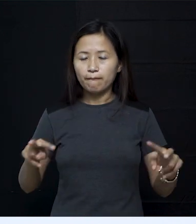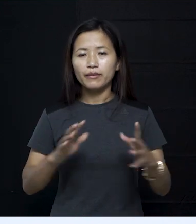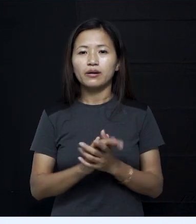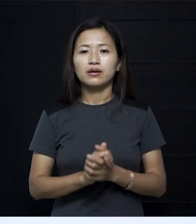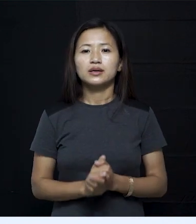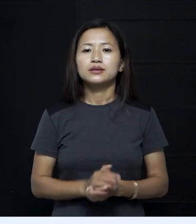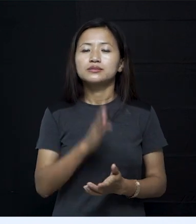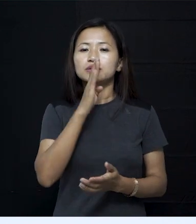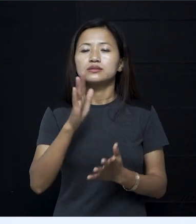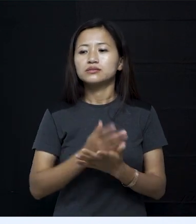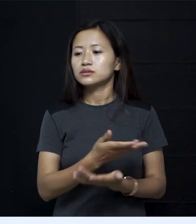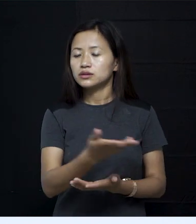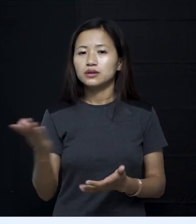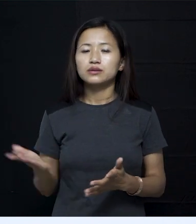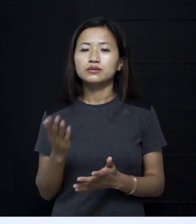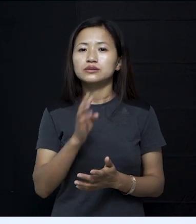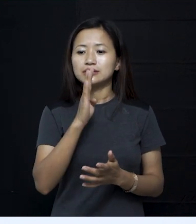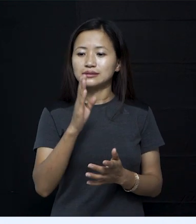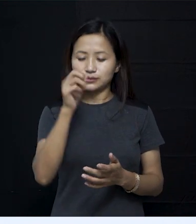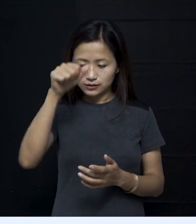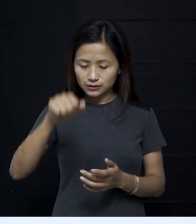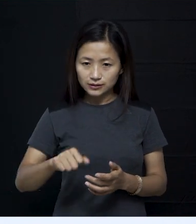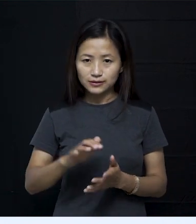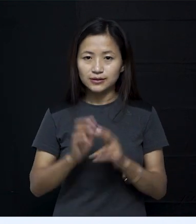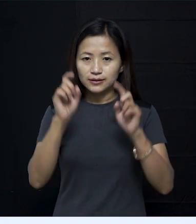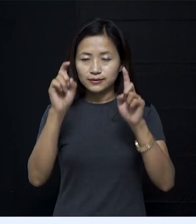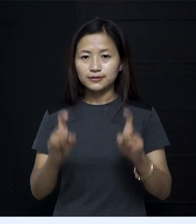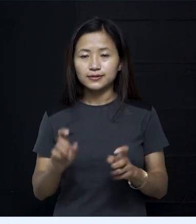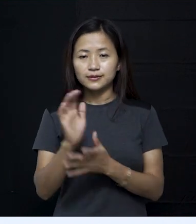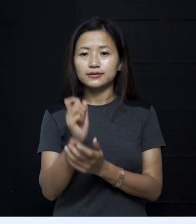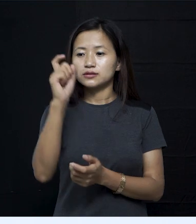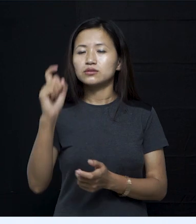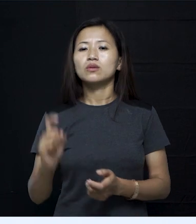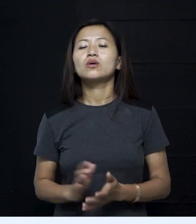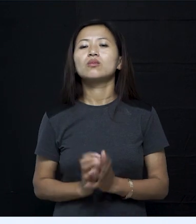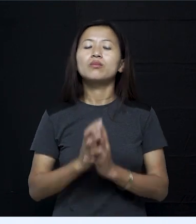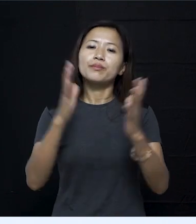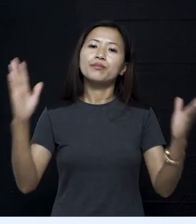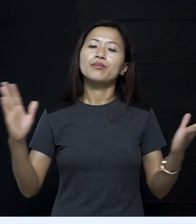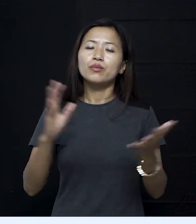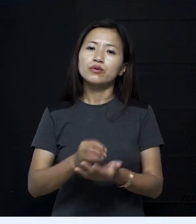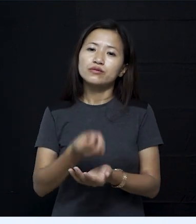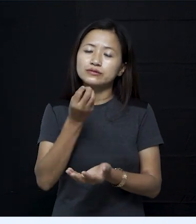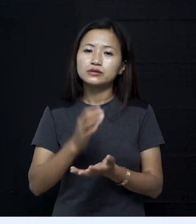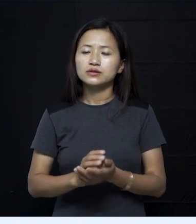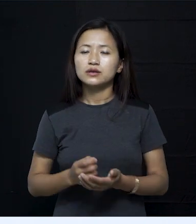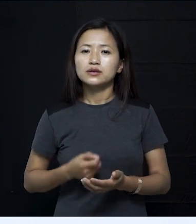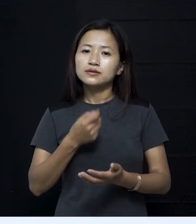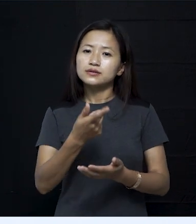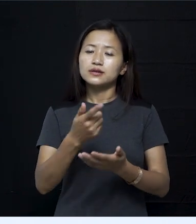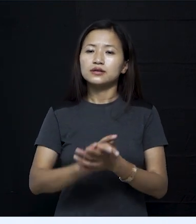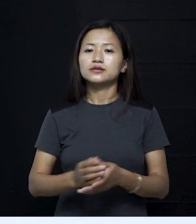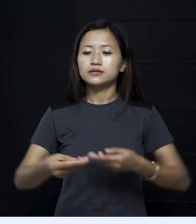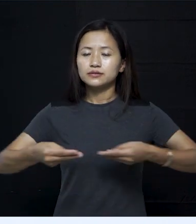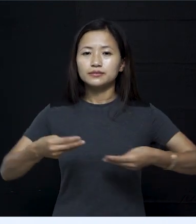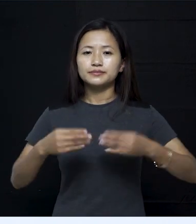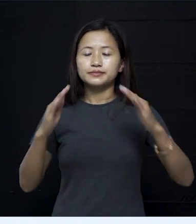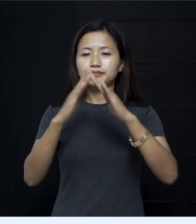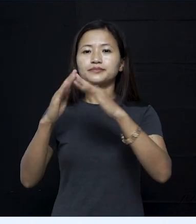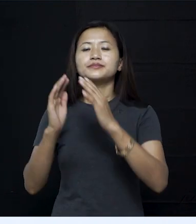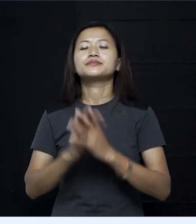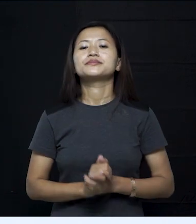the farmer, he will be cultivating cash crops. Okay, cash crops means I'm not talking about money trees or money crops.